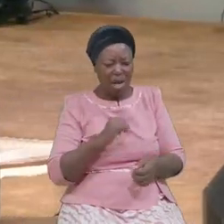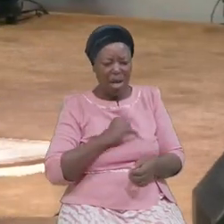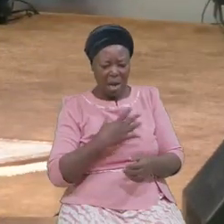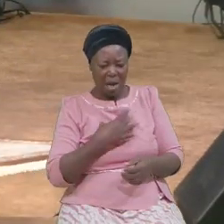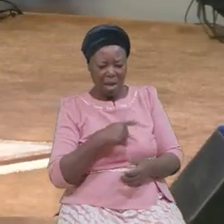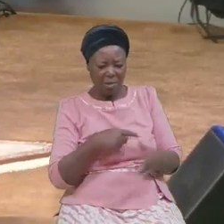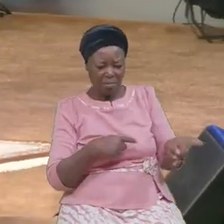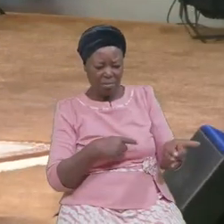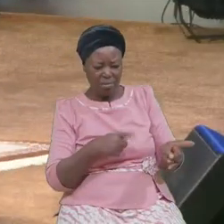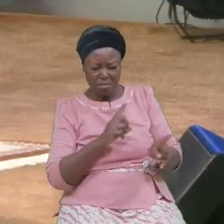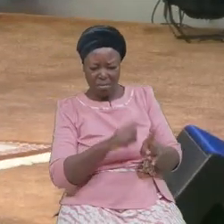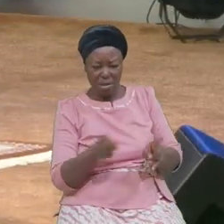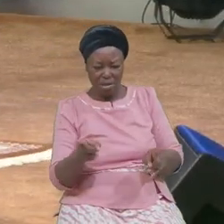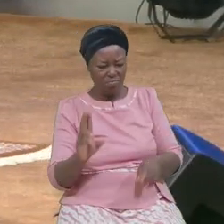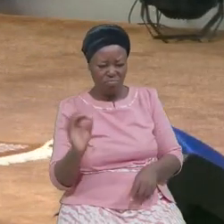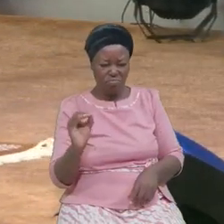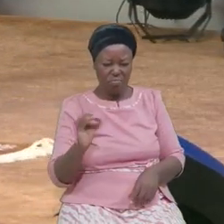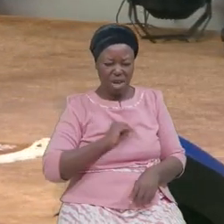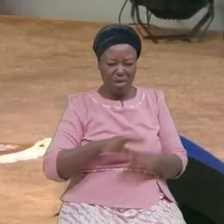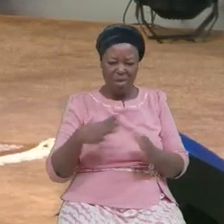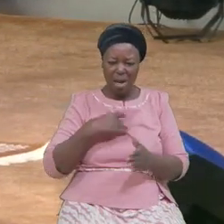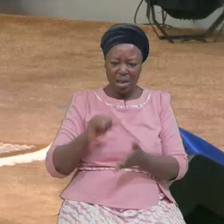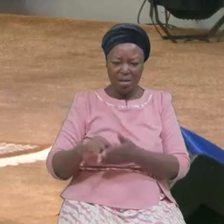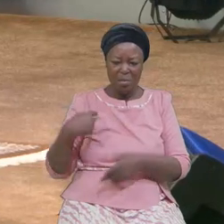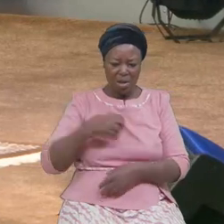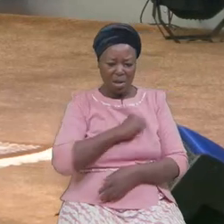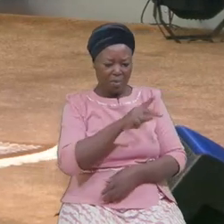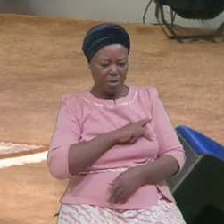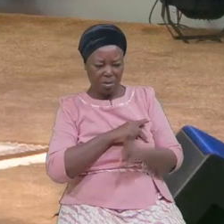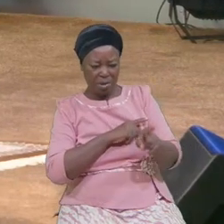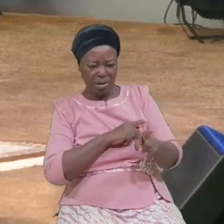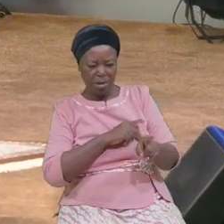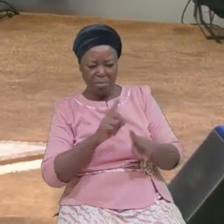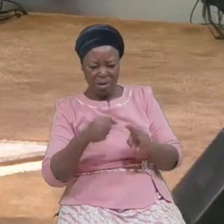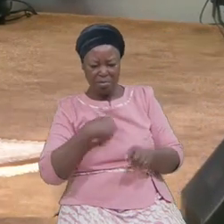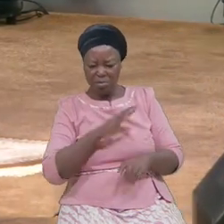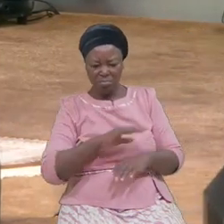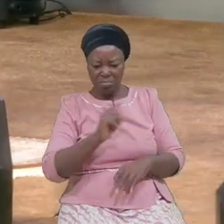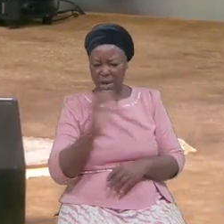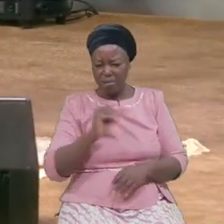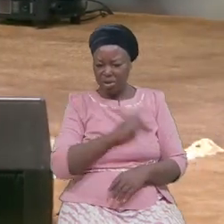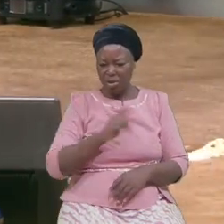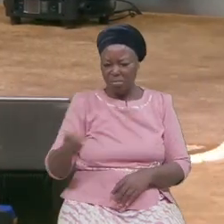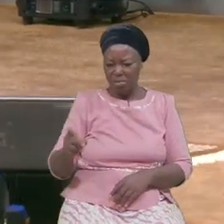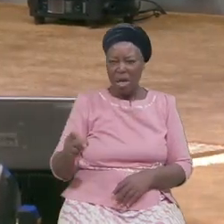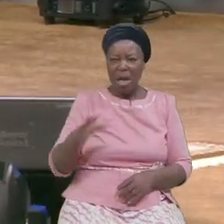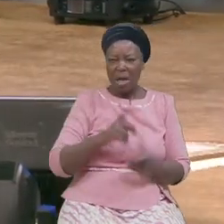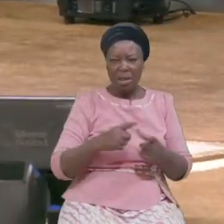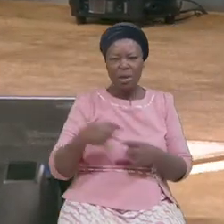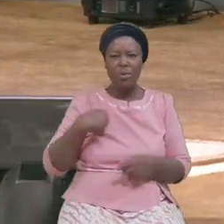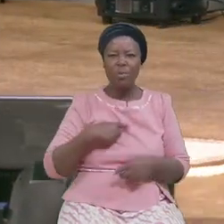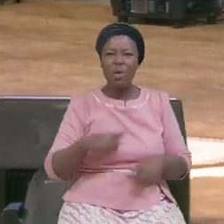don't like that. Appreciate that, I don't appreciate that. And we live with